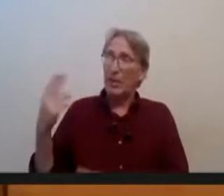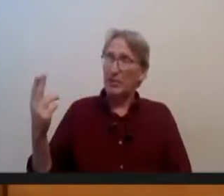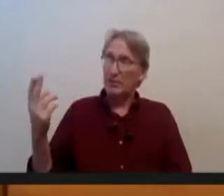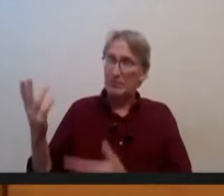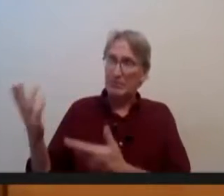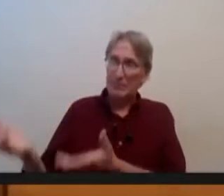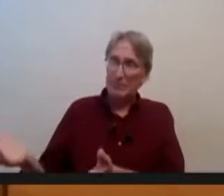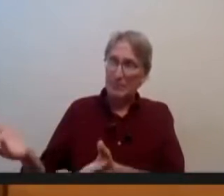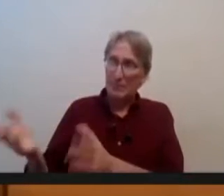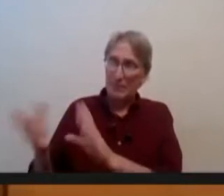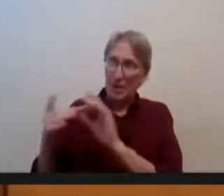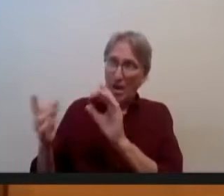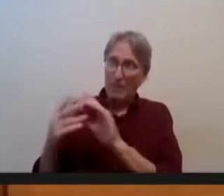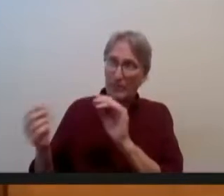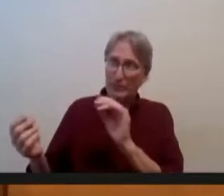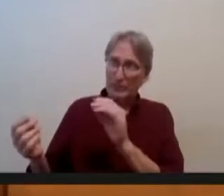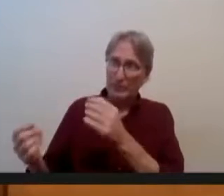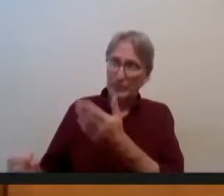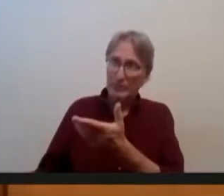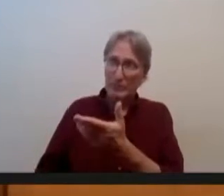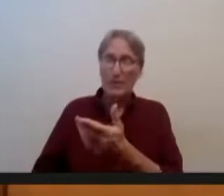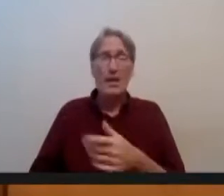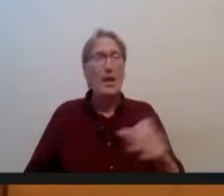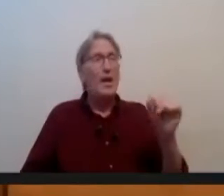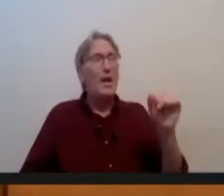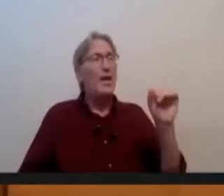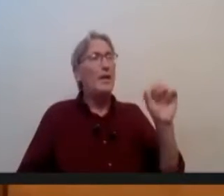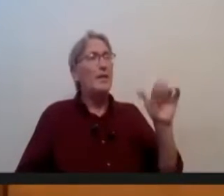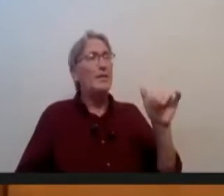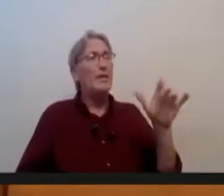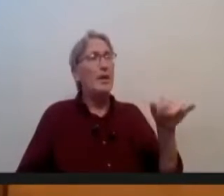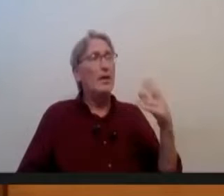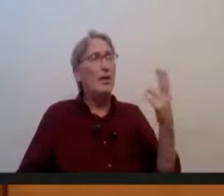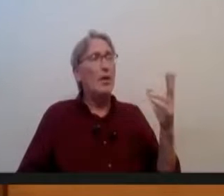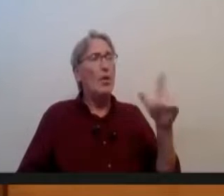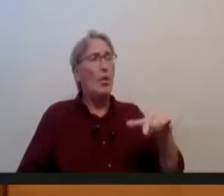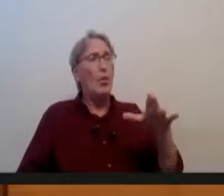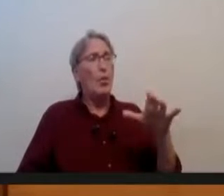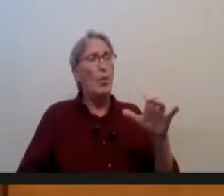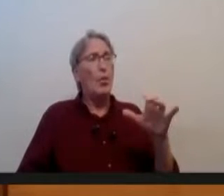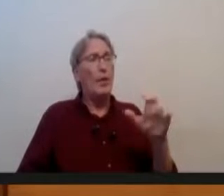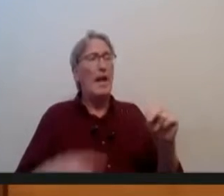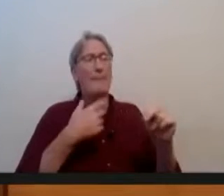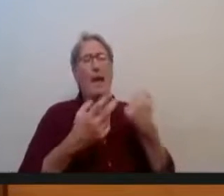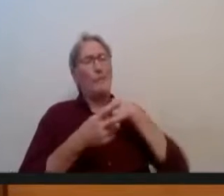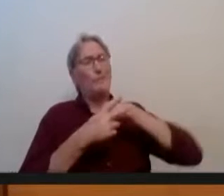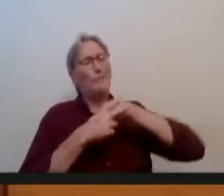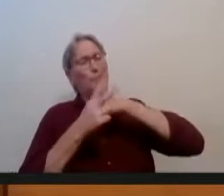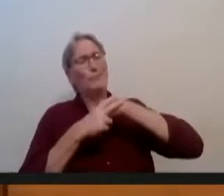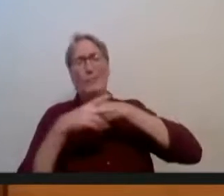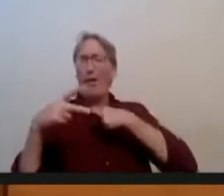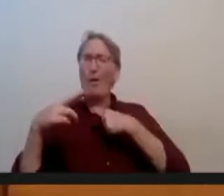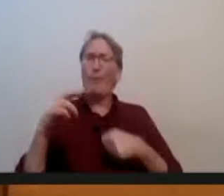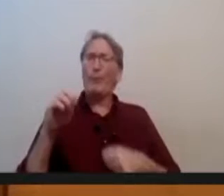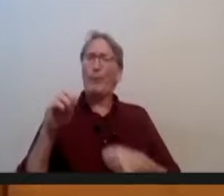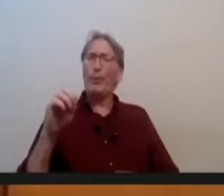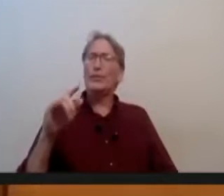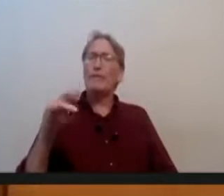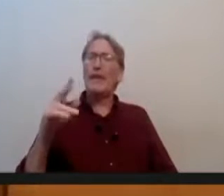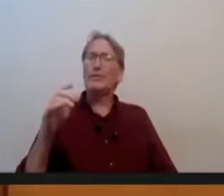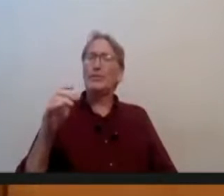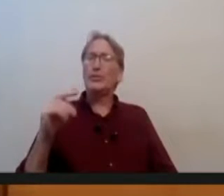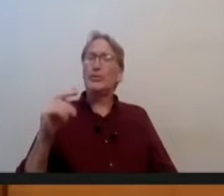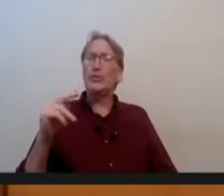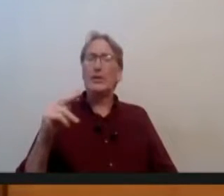My name's Sarah Quinn. I'm the preservation planner for the city of Pittsburgh. And I would just like to thank council for scheduling